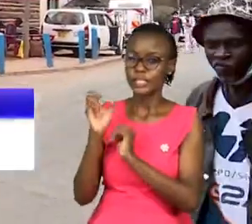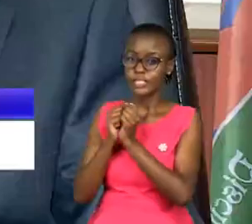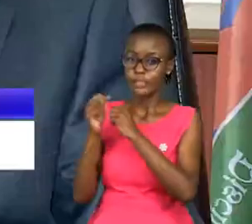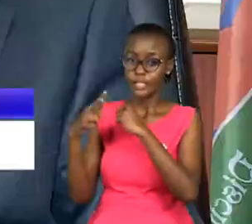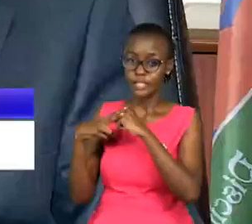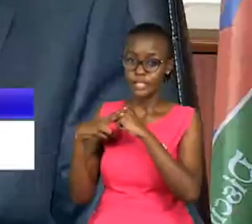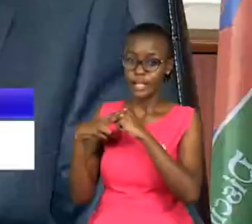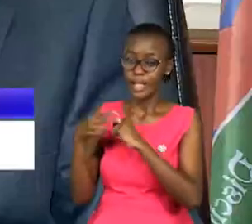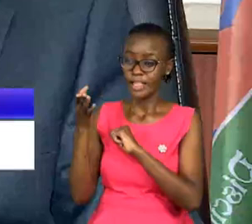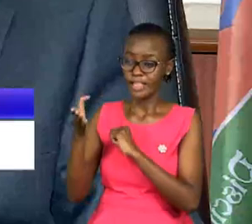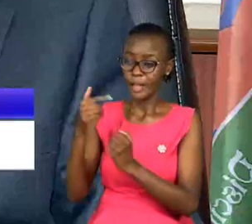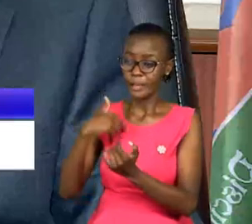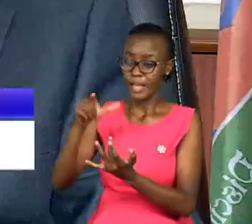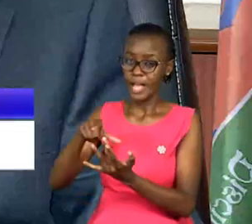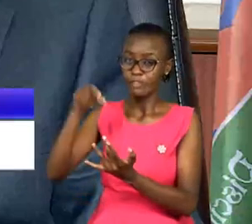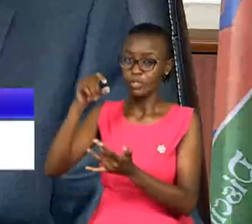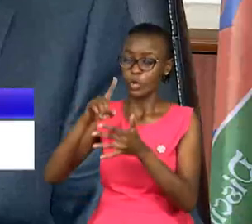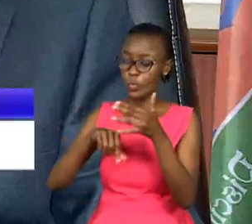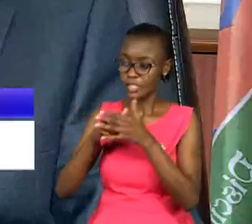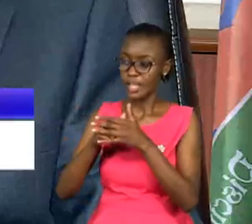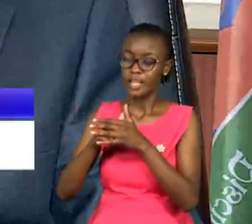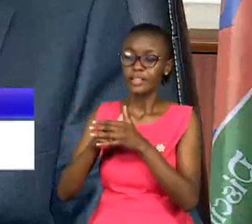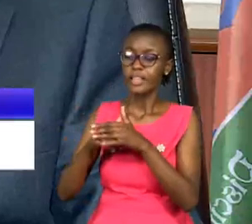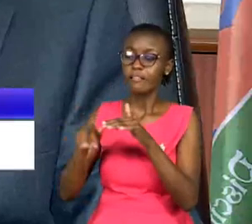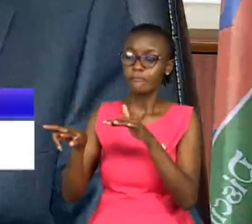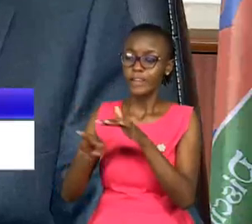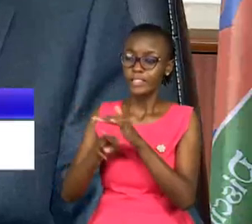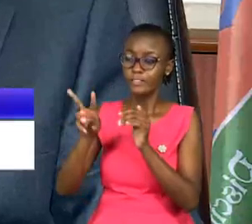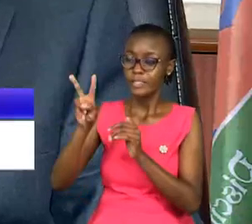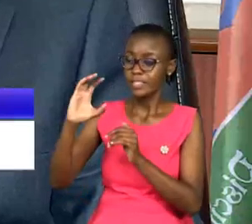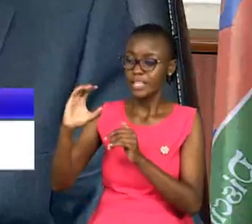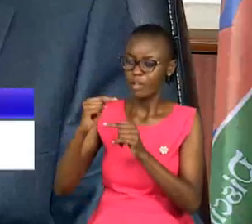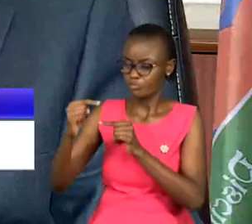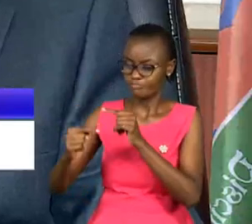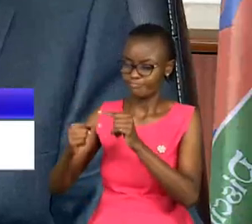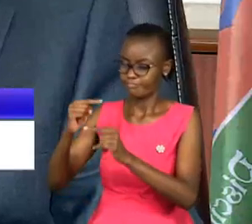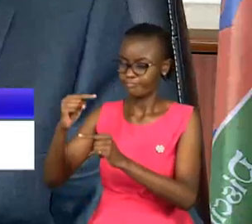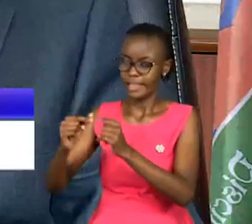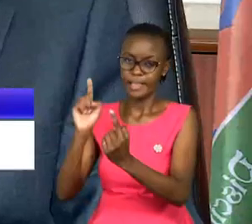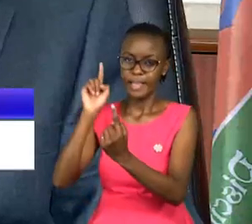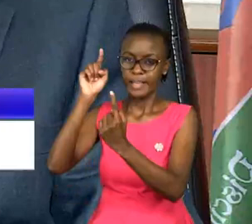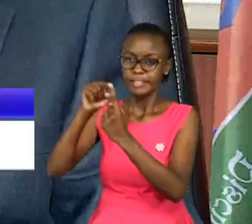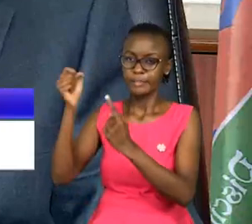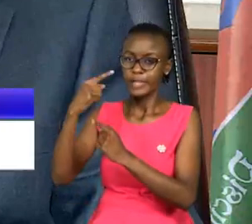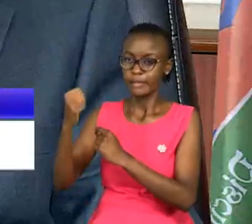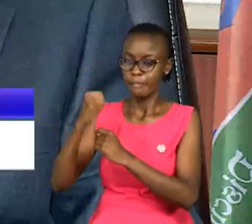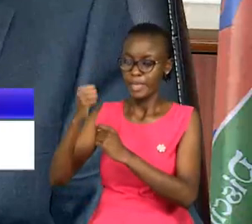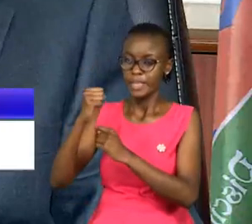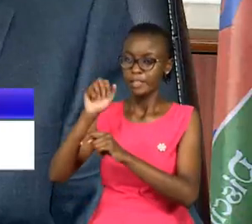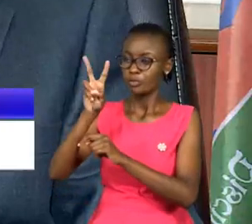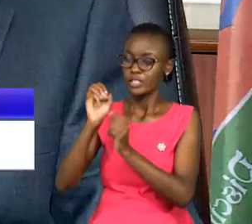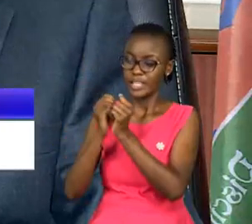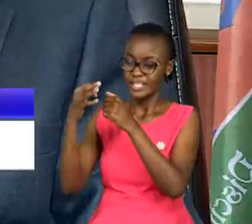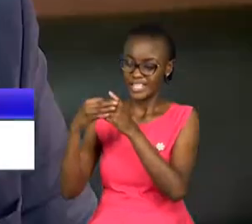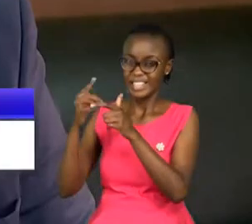March 2017, when I was appointed the acting vice chancellor. I continued in that position until May 2018, when I was